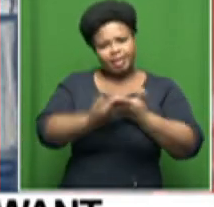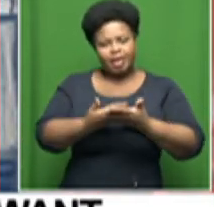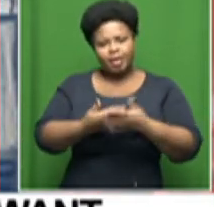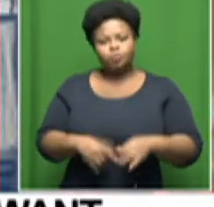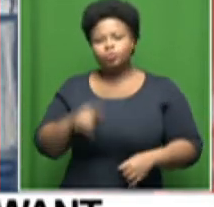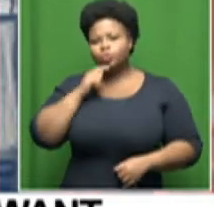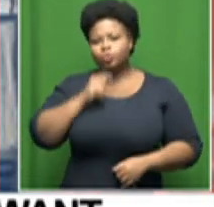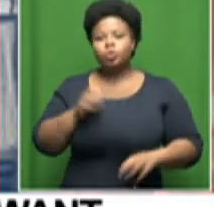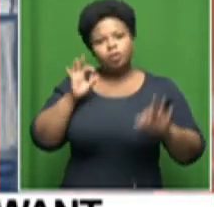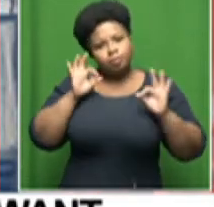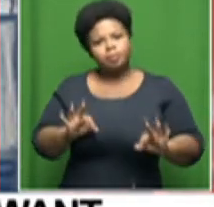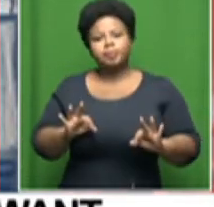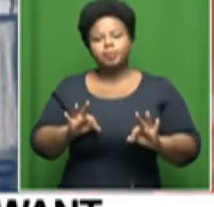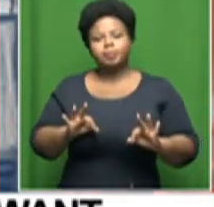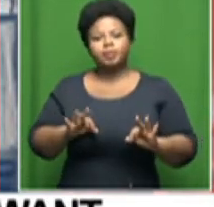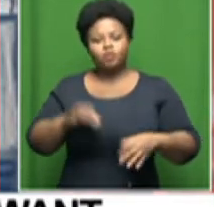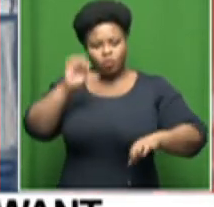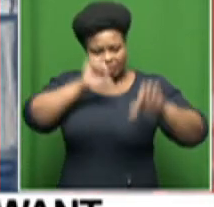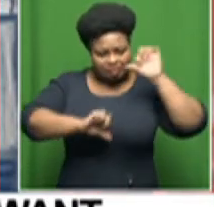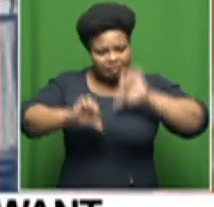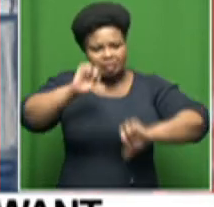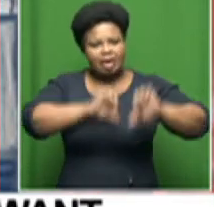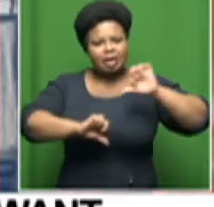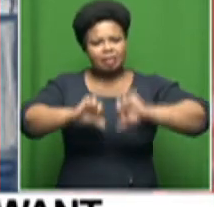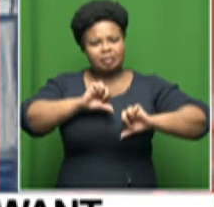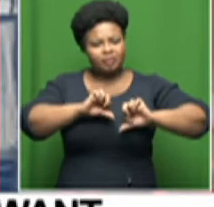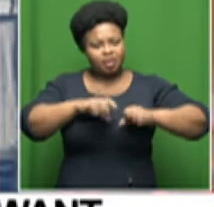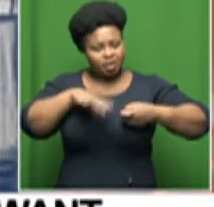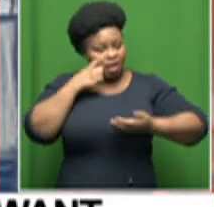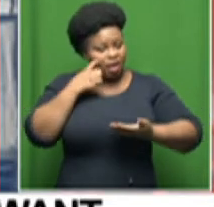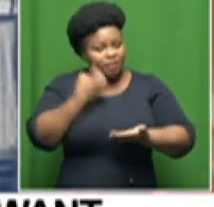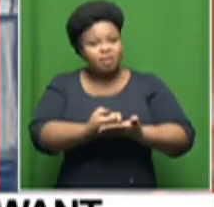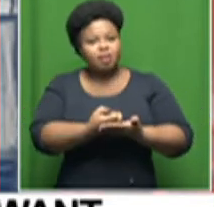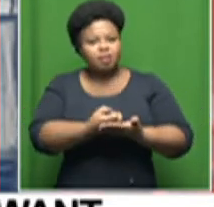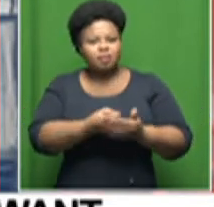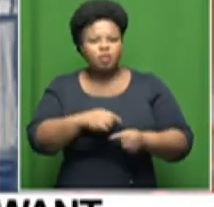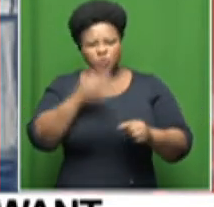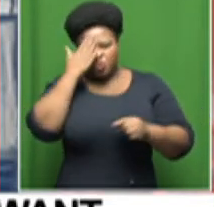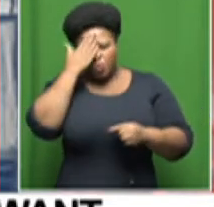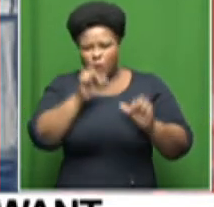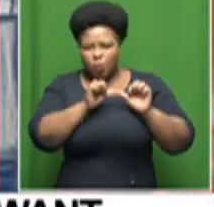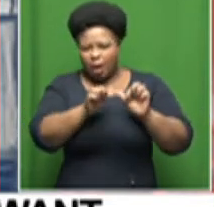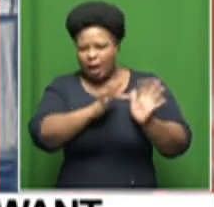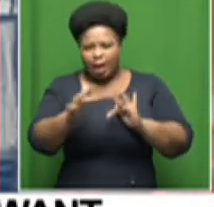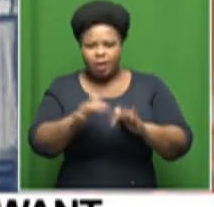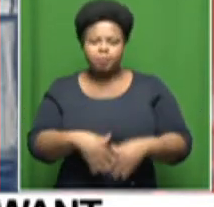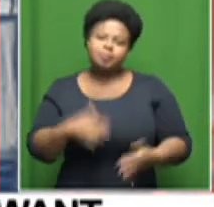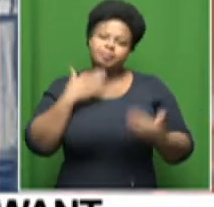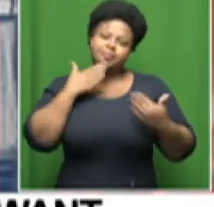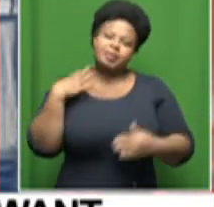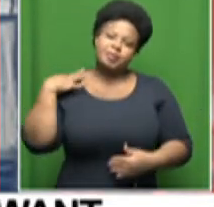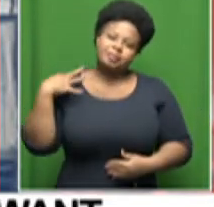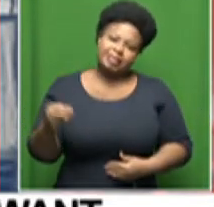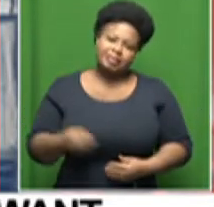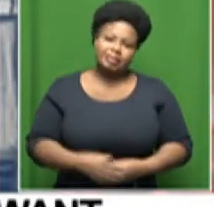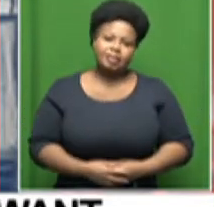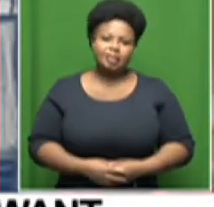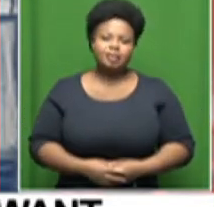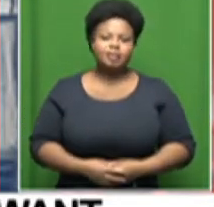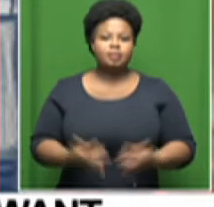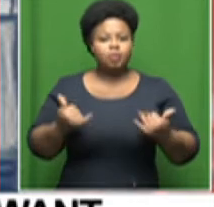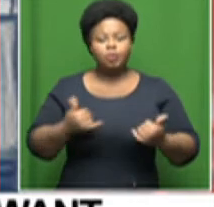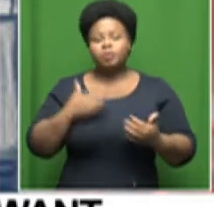a rational answer, a scientifically based, evidence-based answer going forward. So thank you, Minister. Thank you very much for arranging